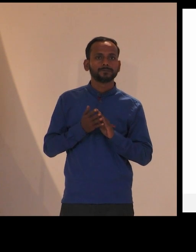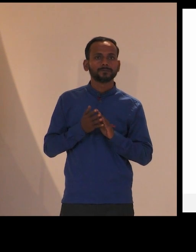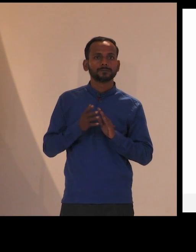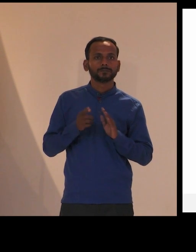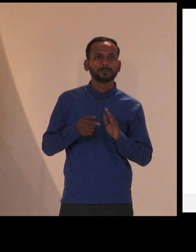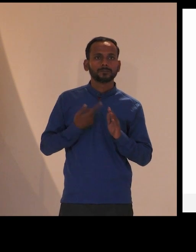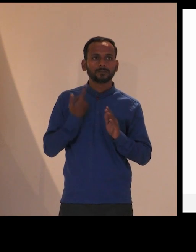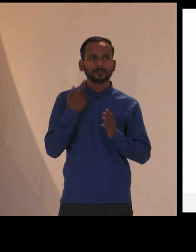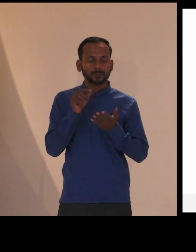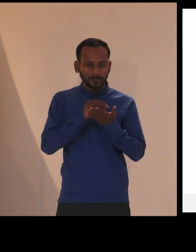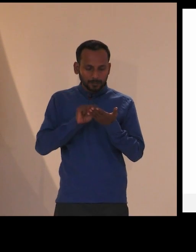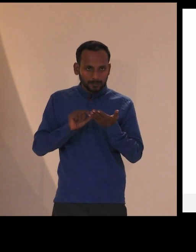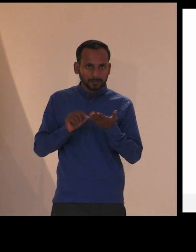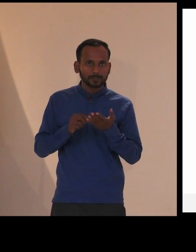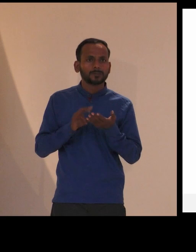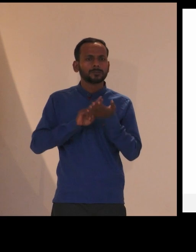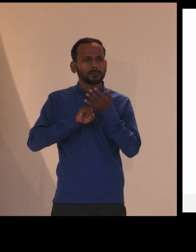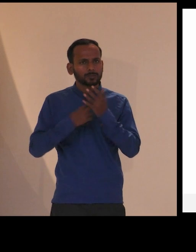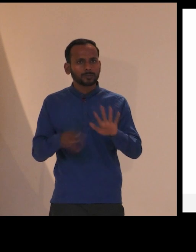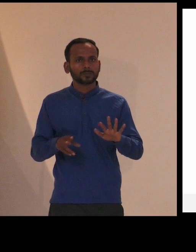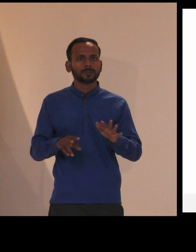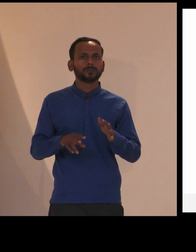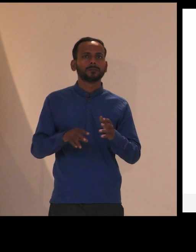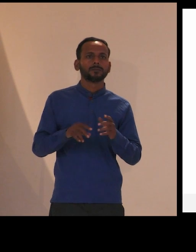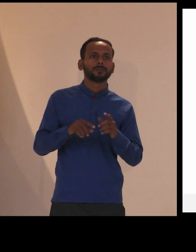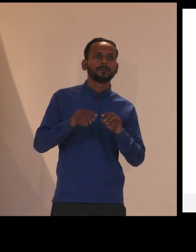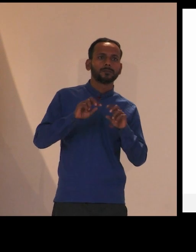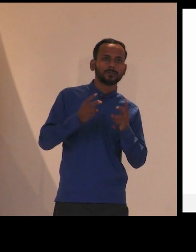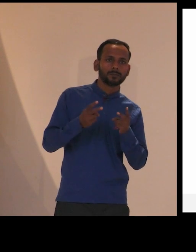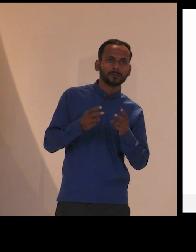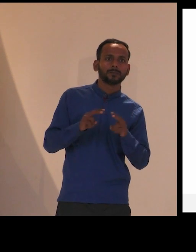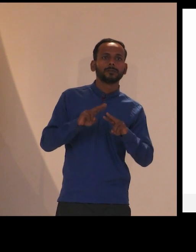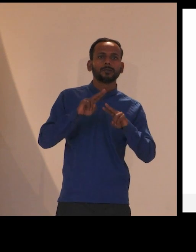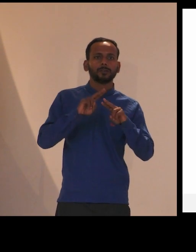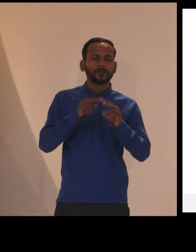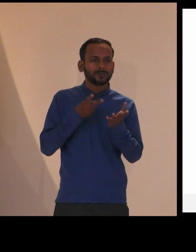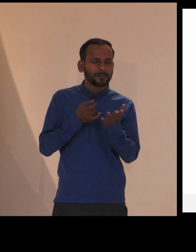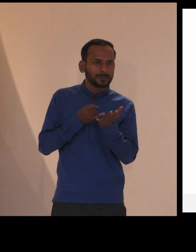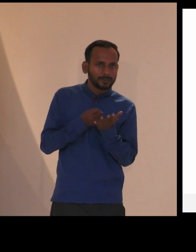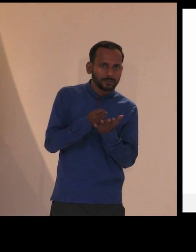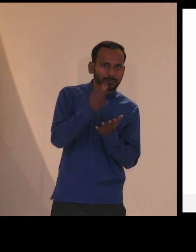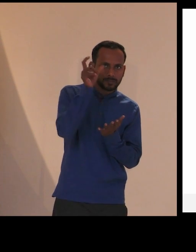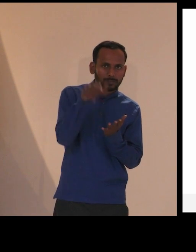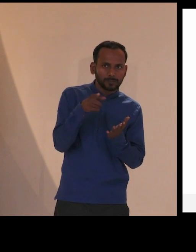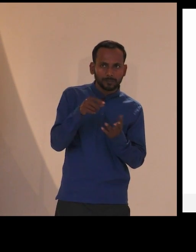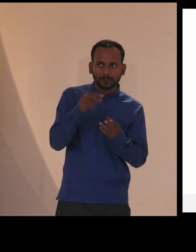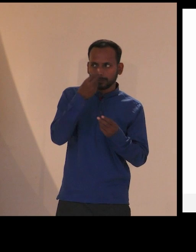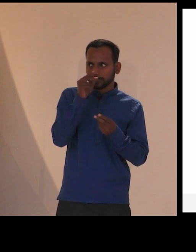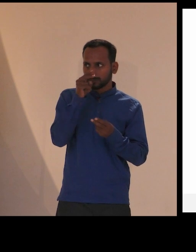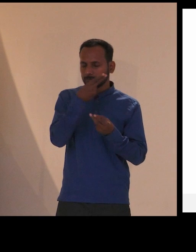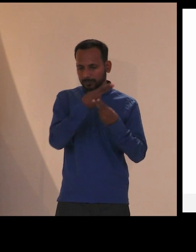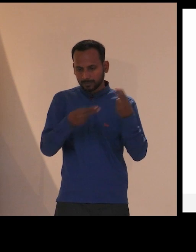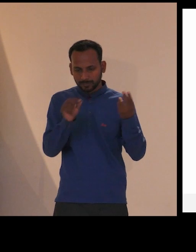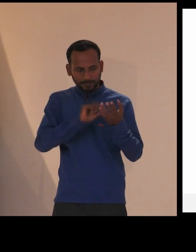I was writing a novel which had a large portion of it about farmers, and I contacted